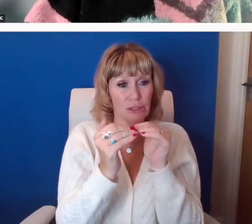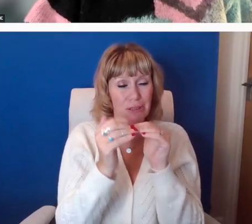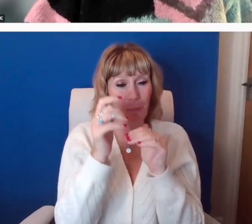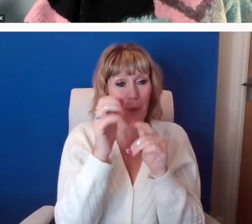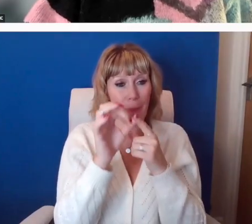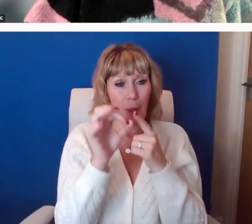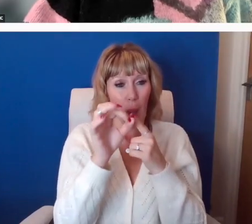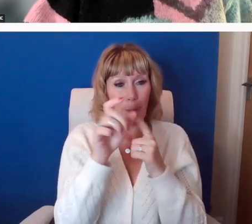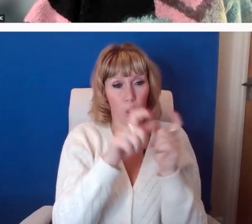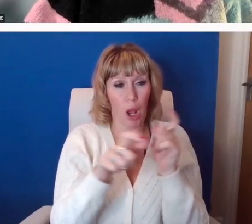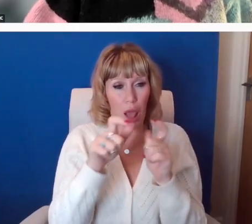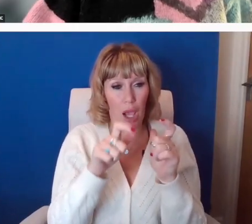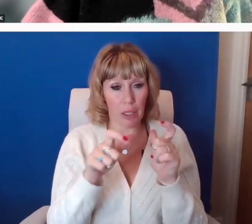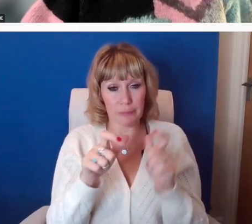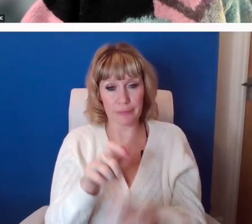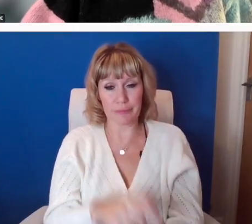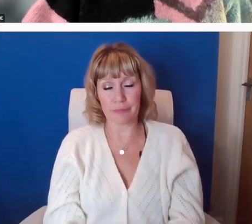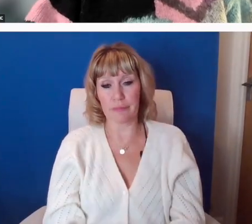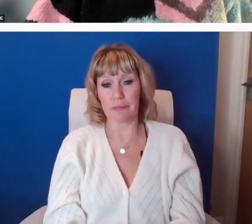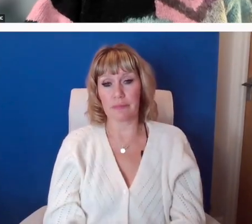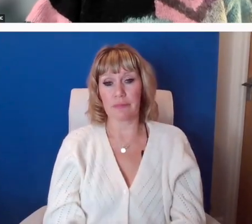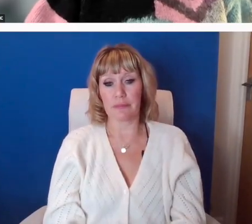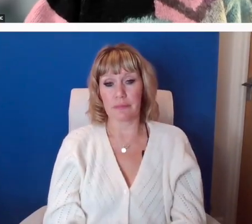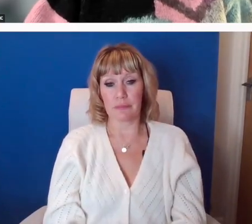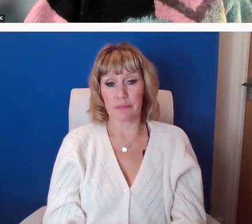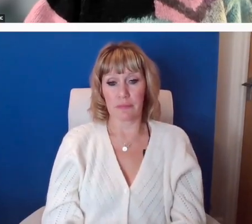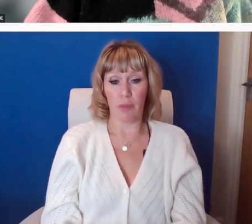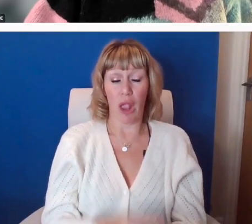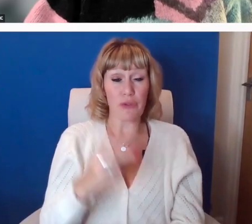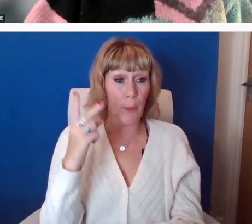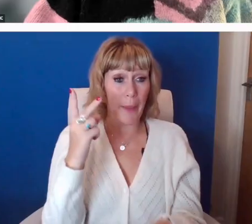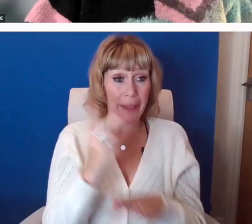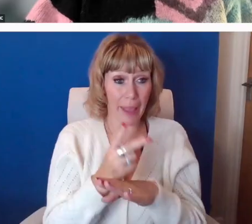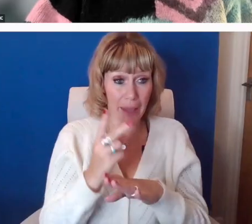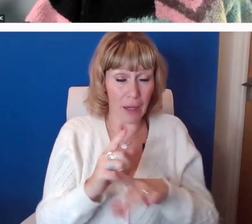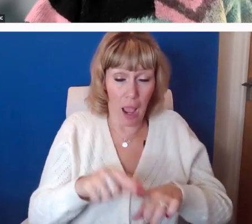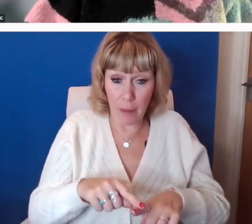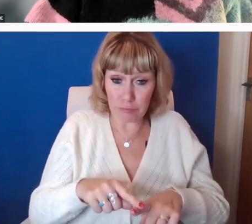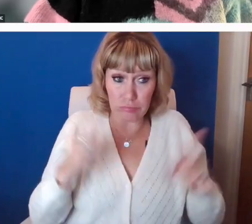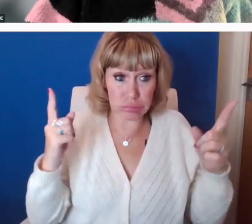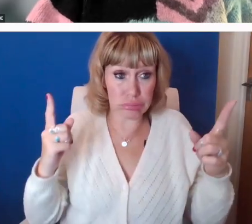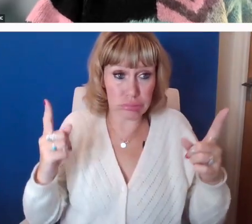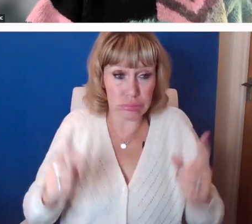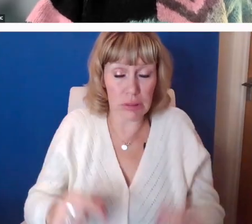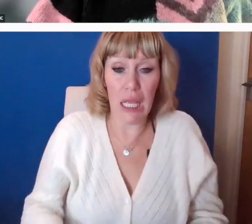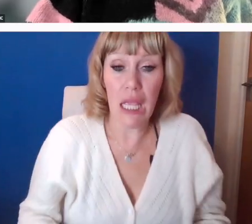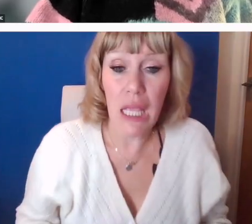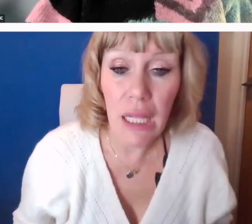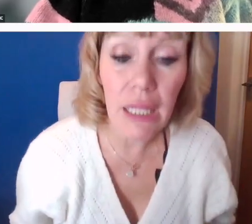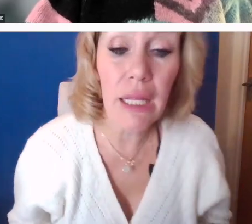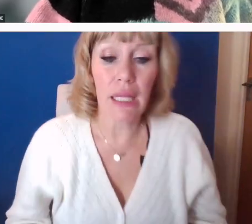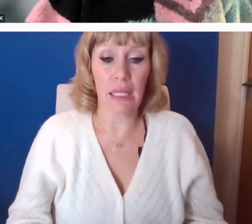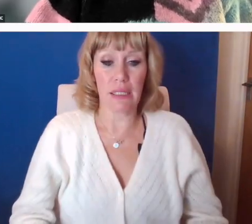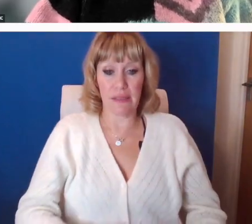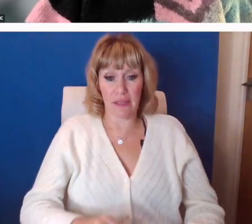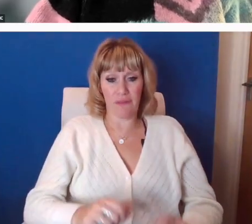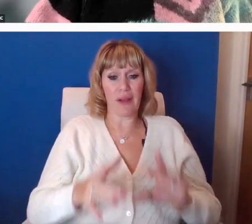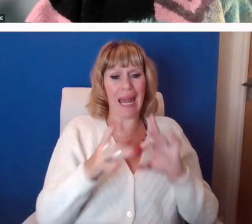So again, it's a very different self-portrait from the sort of very